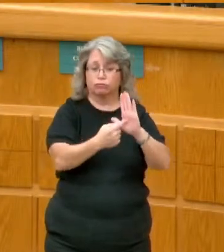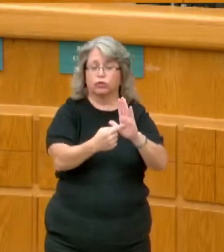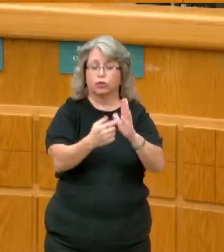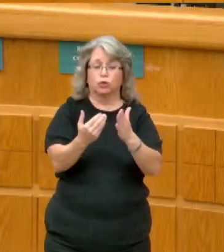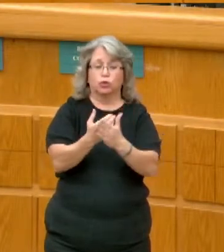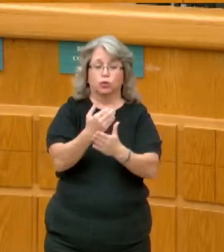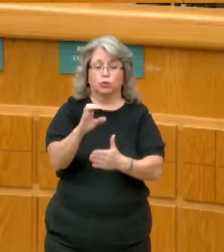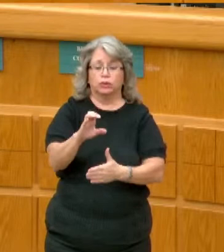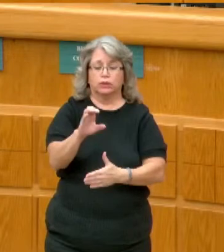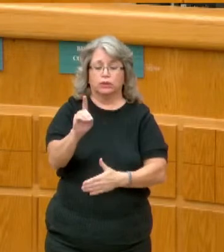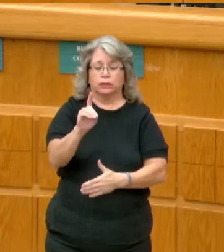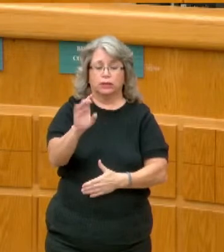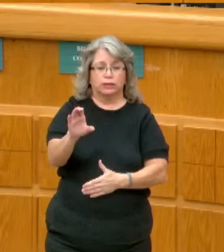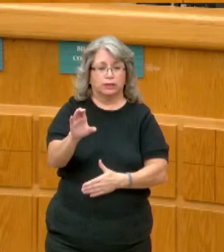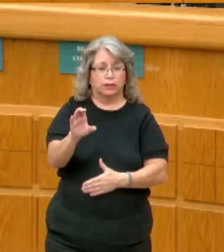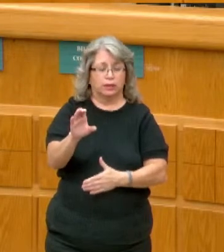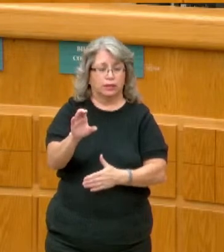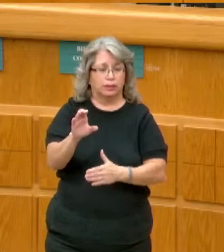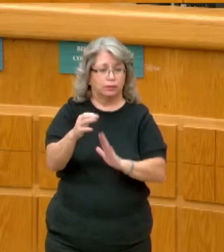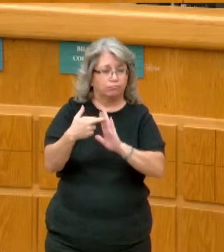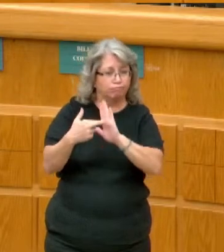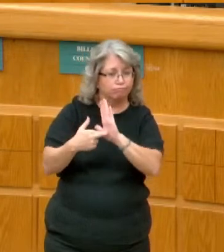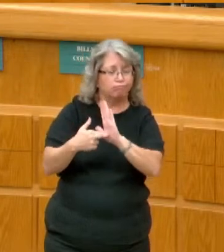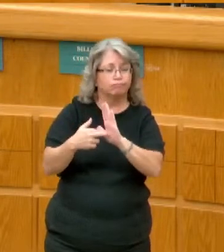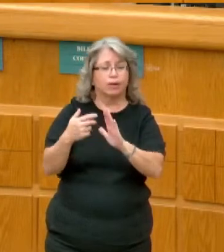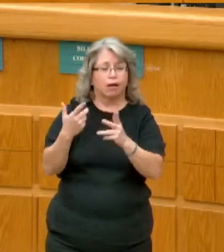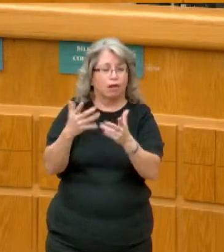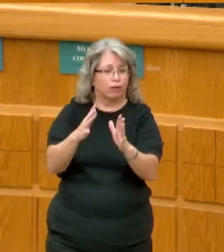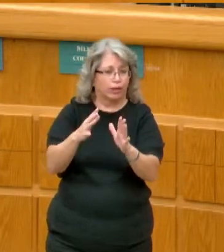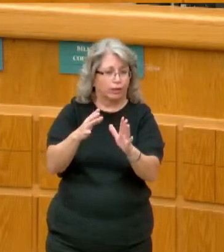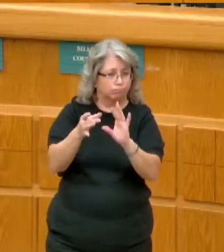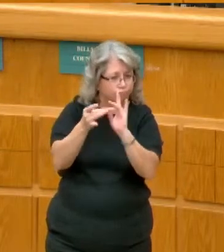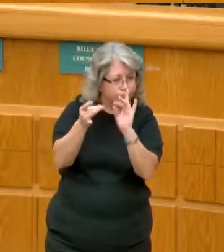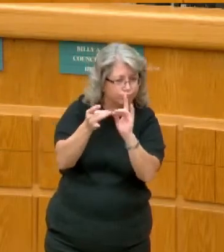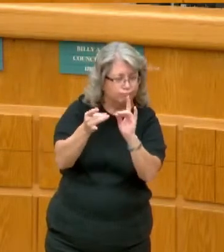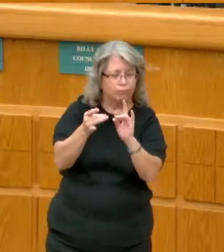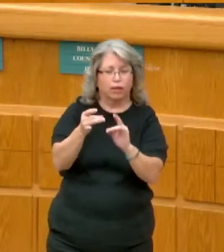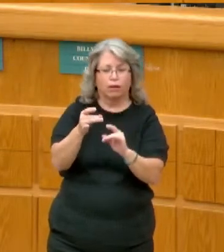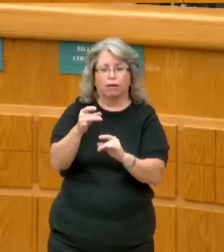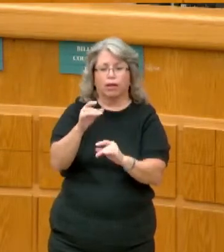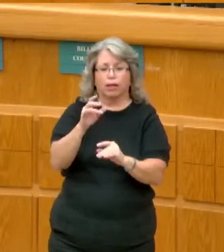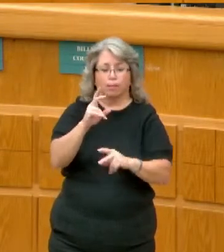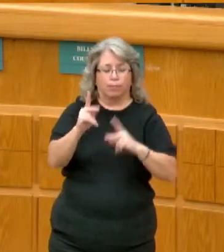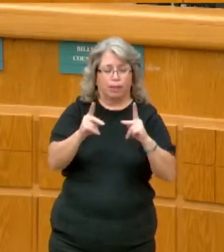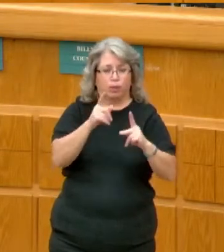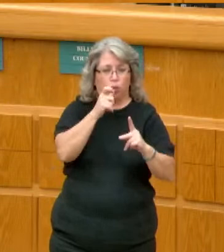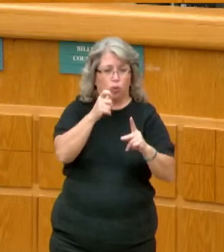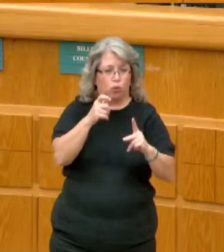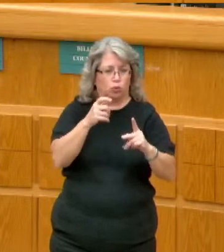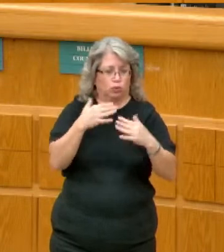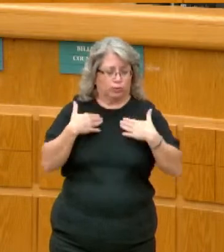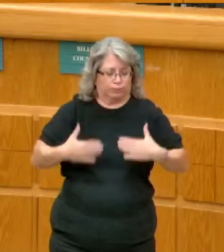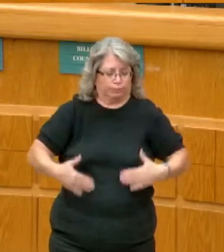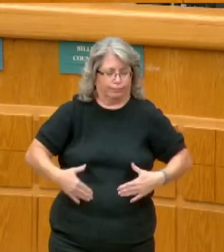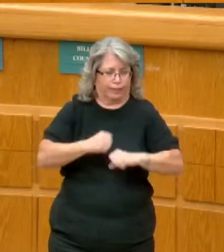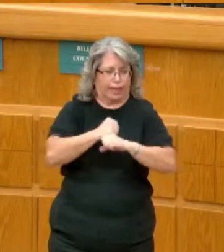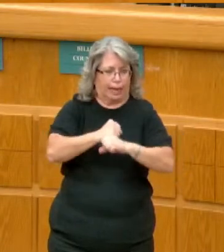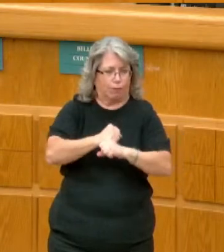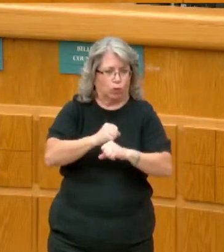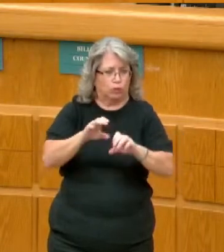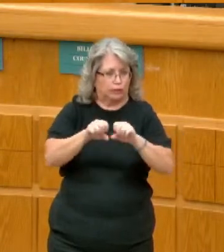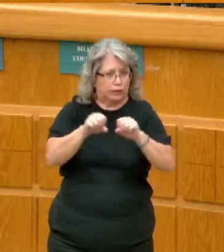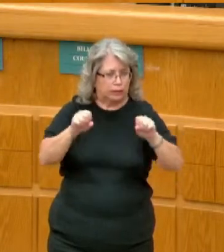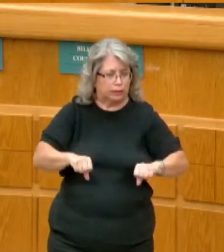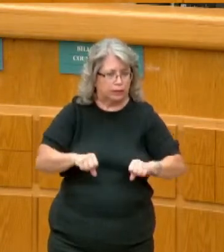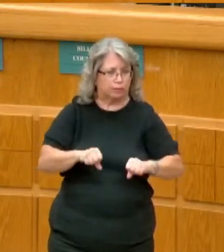and I've already talked to you about those individuals that are immunocompromised not having to wait 5 months to get a booster. They can now get it as